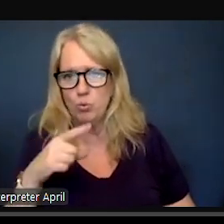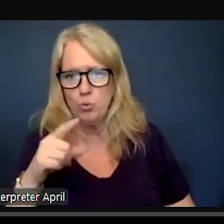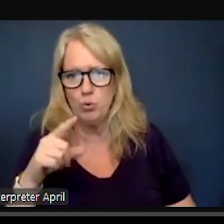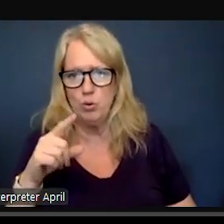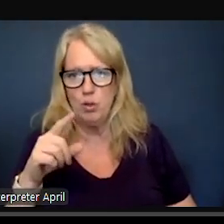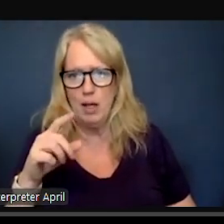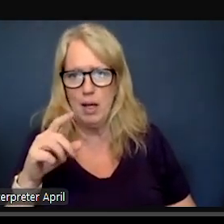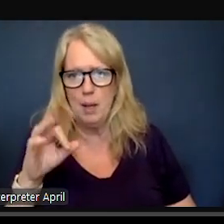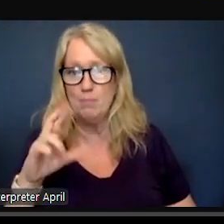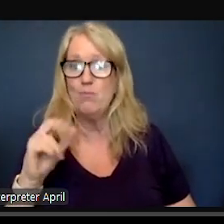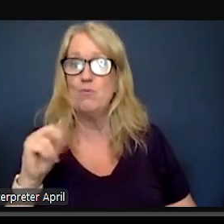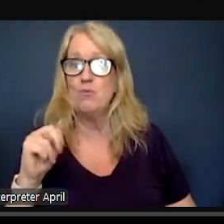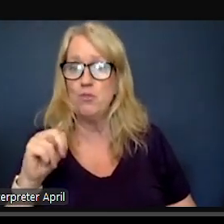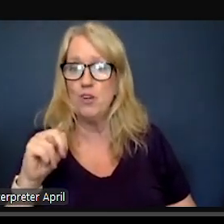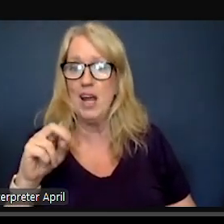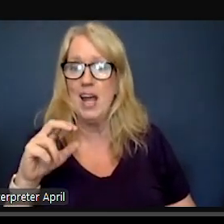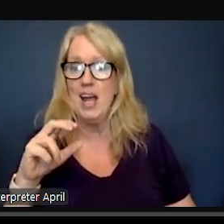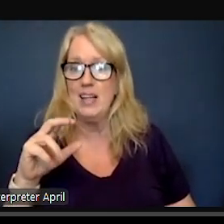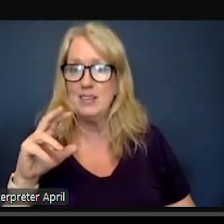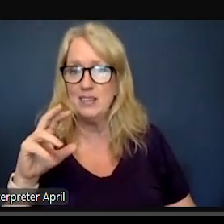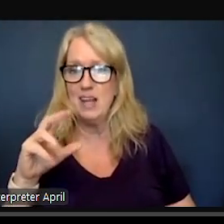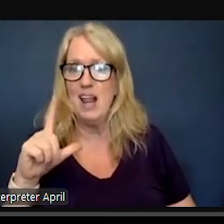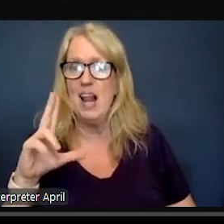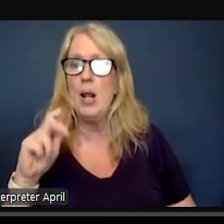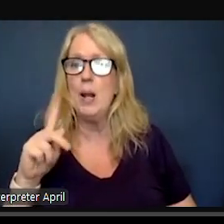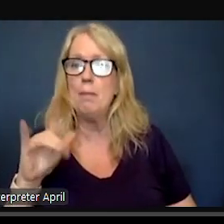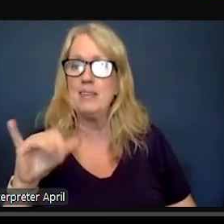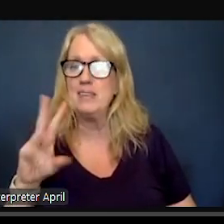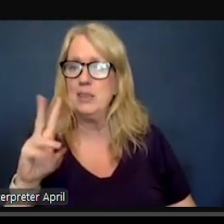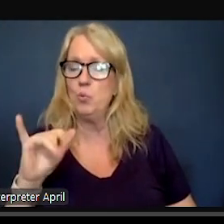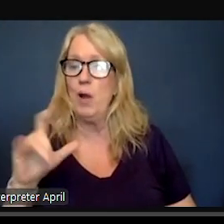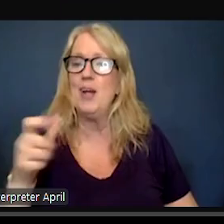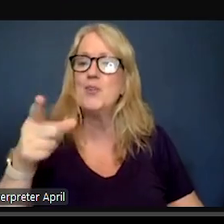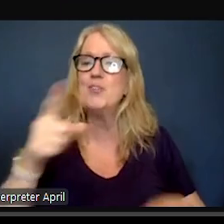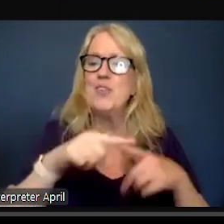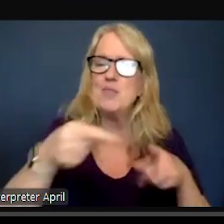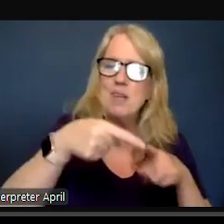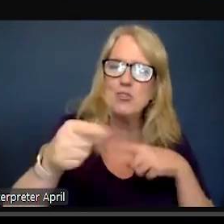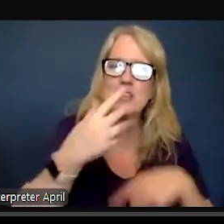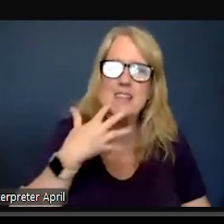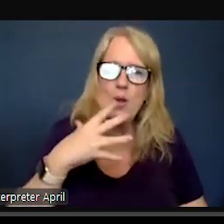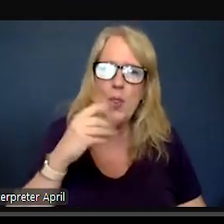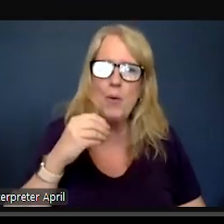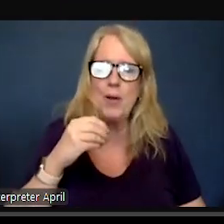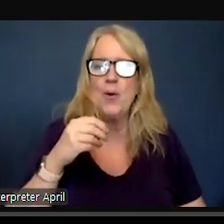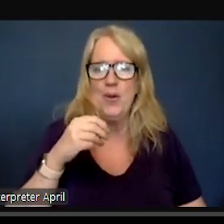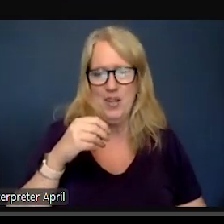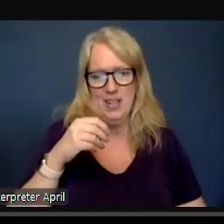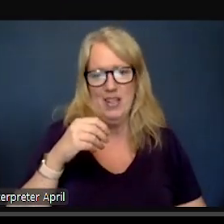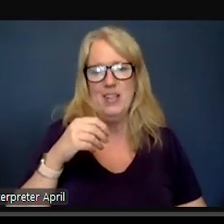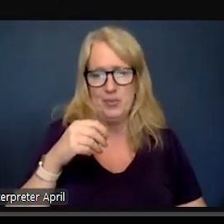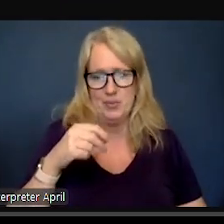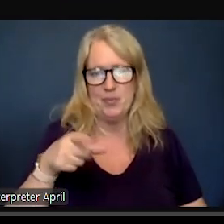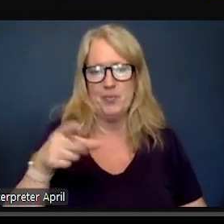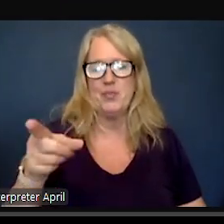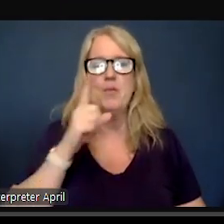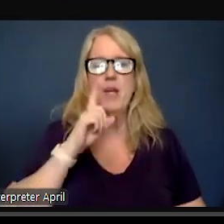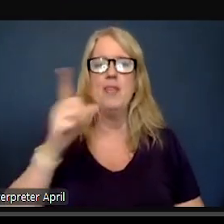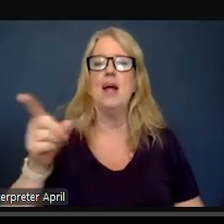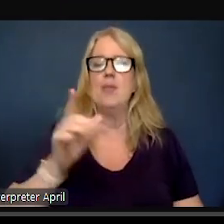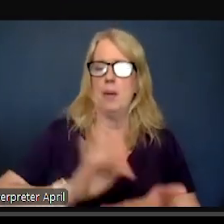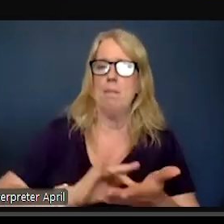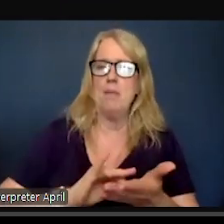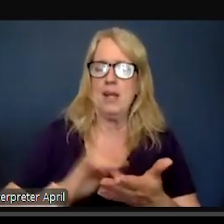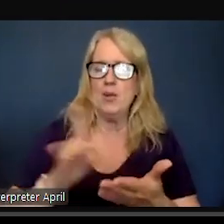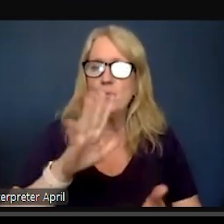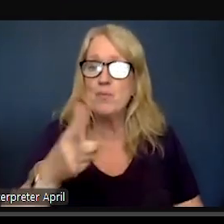who is a follow-up specialist at the University of Colorado, the Anschutz Medical Campus.